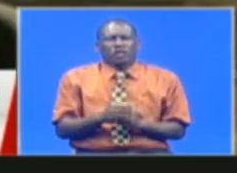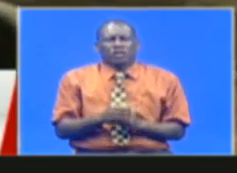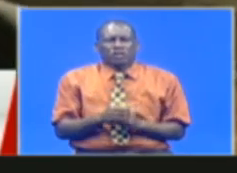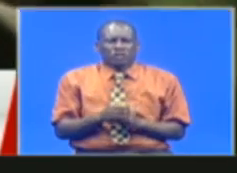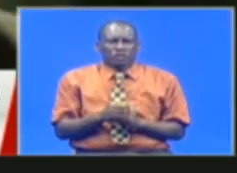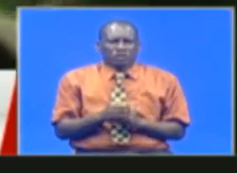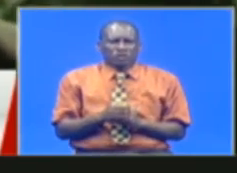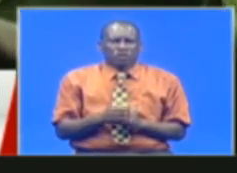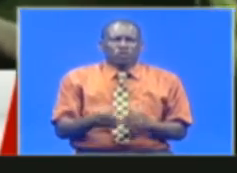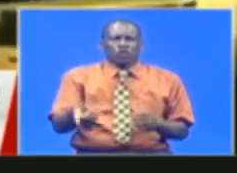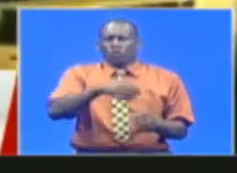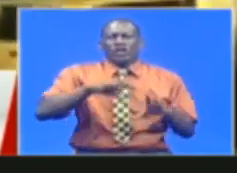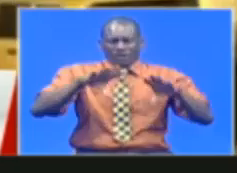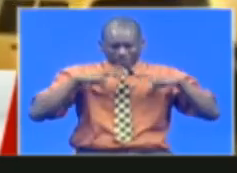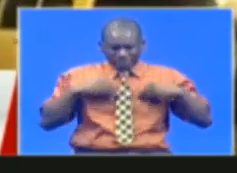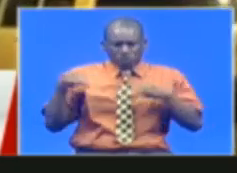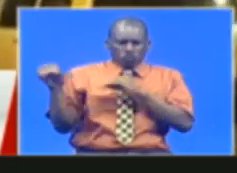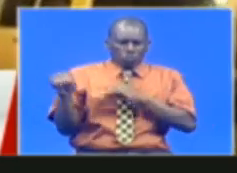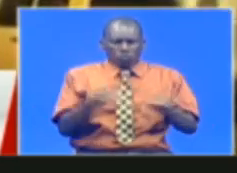wafanye kazi yao. Tumekubali.